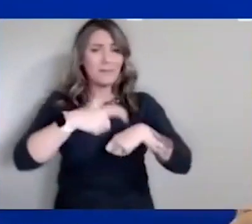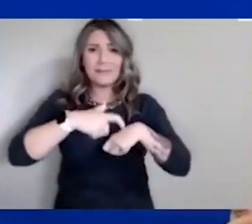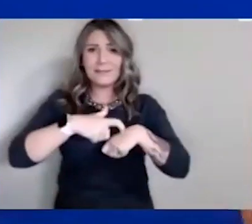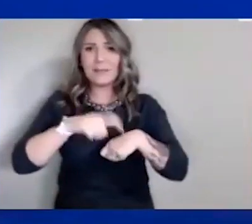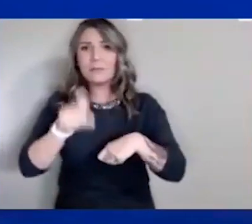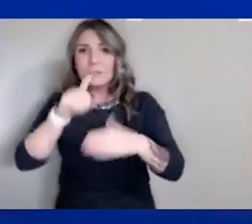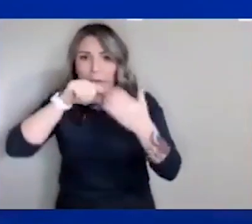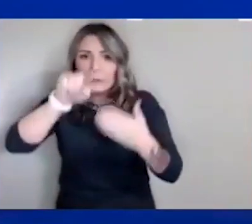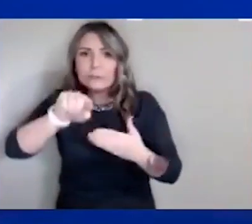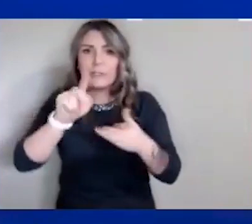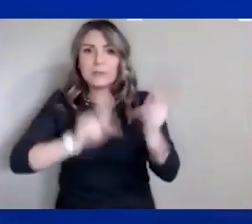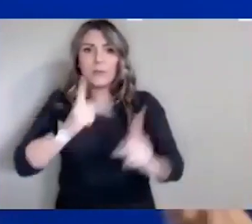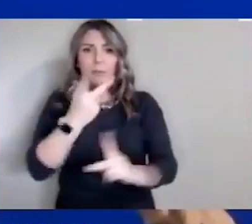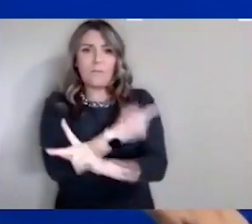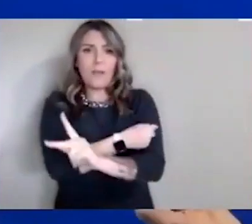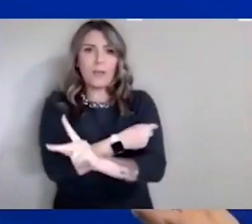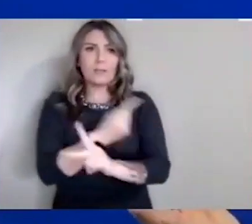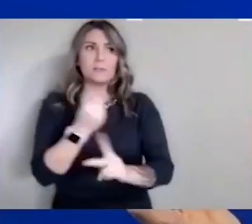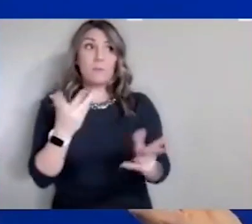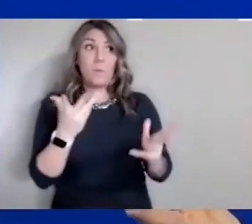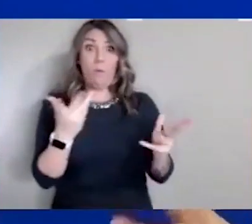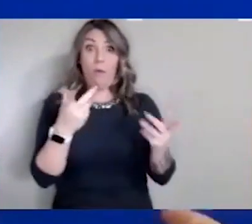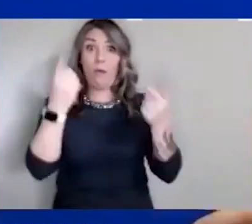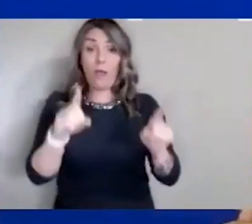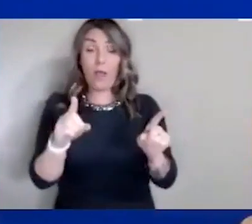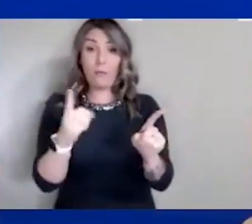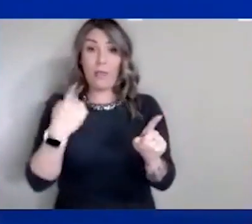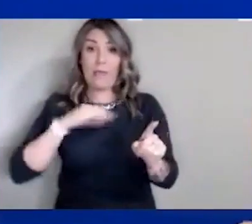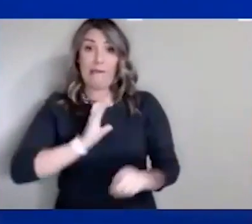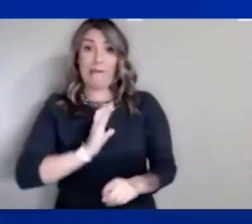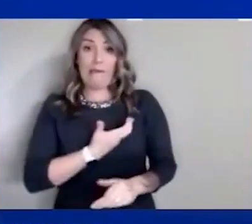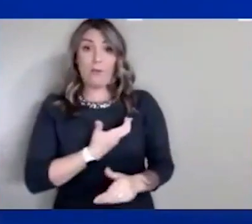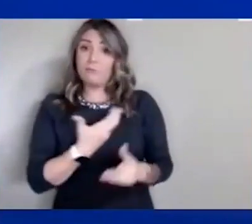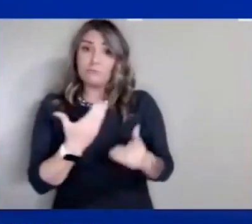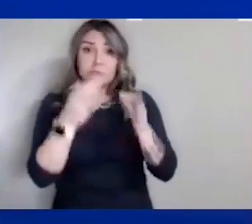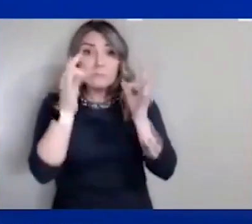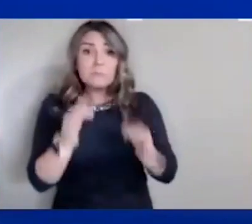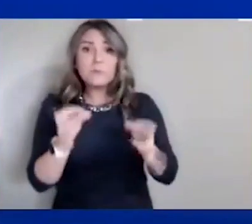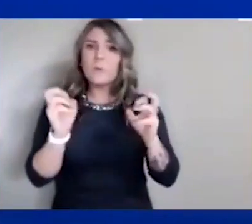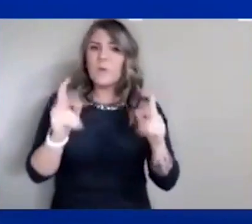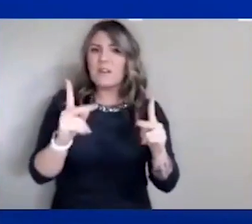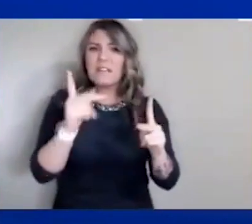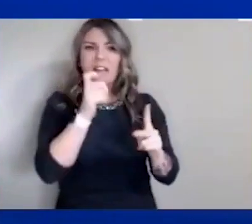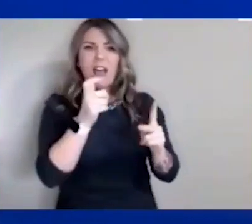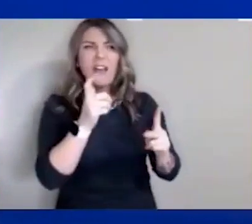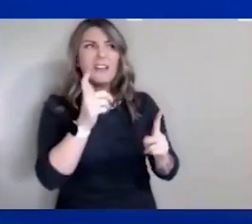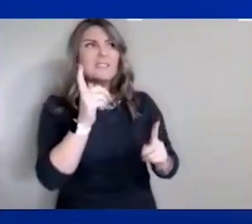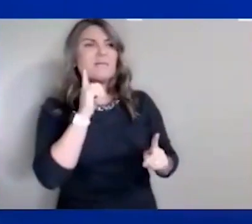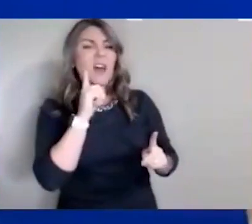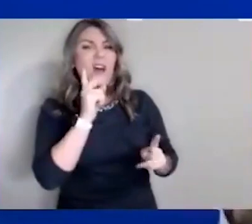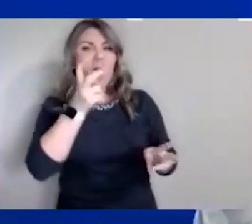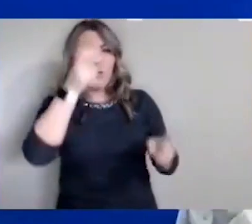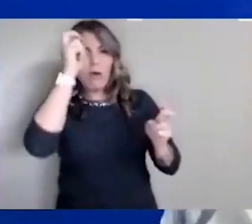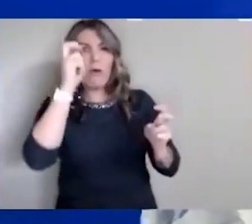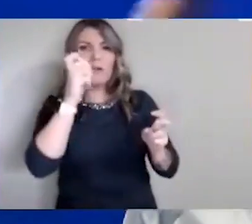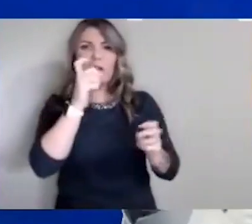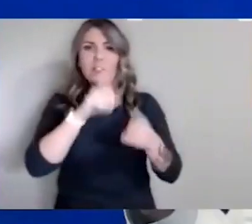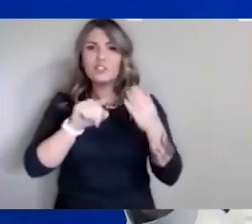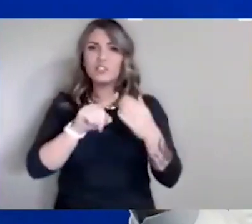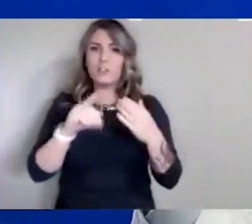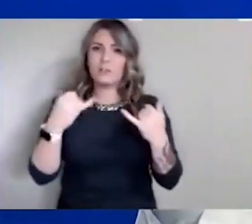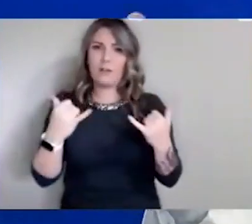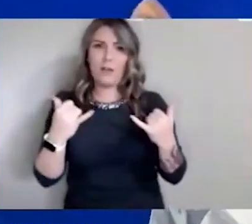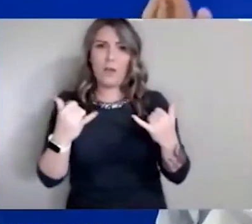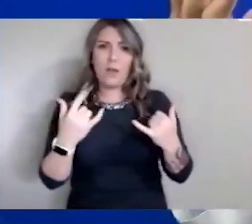is a question. So where we landed on it, just so you know, where we landed was, okay, if you don't sound sick, we're not going to check right now. And I think there's a lot of we're not going to